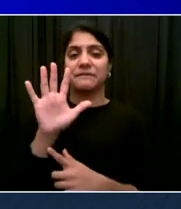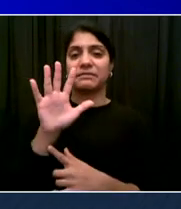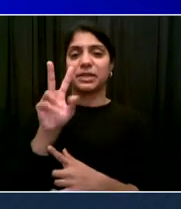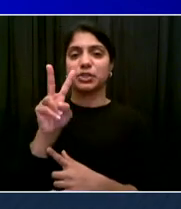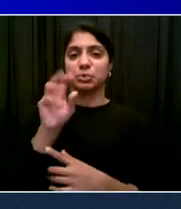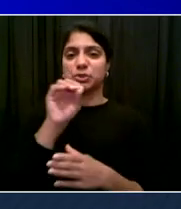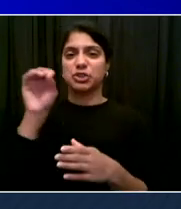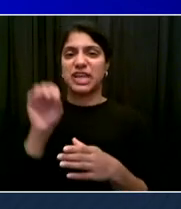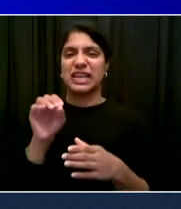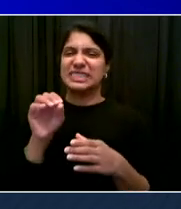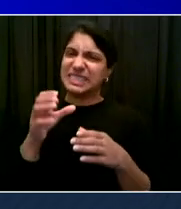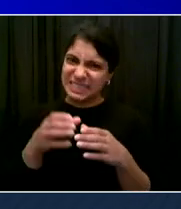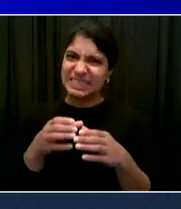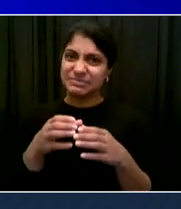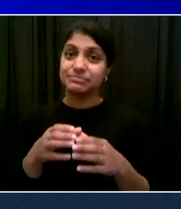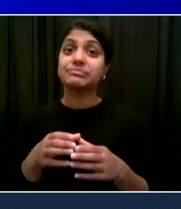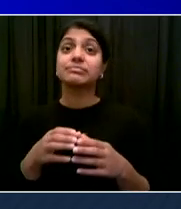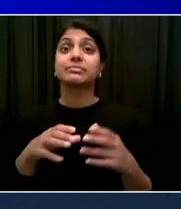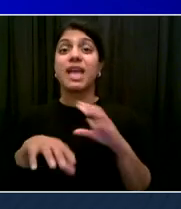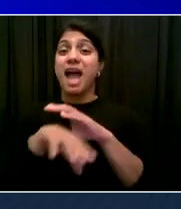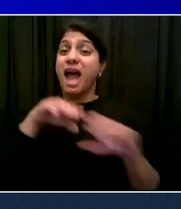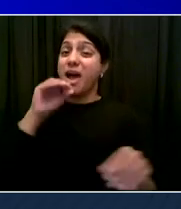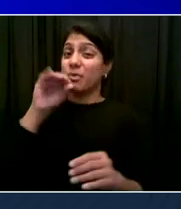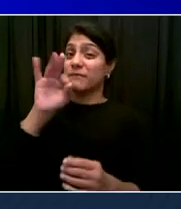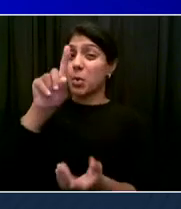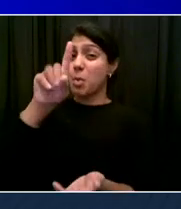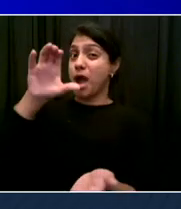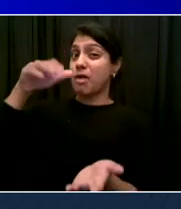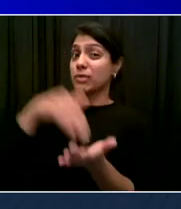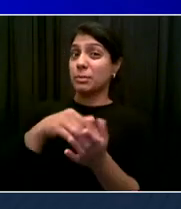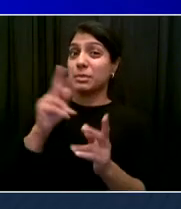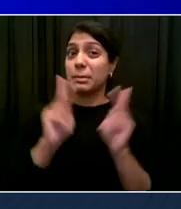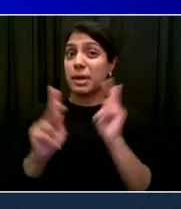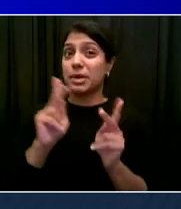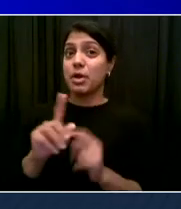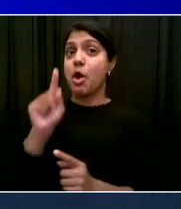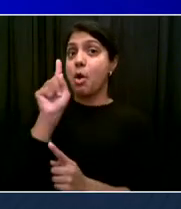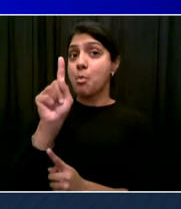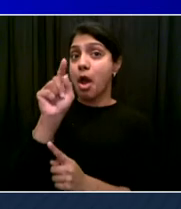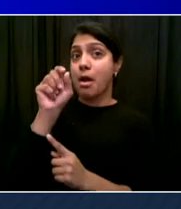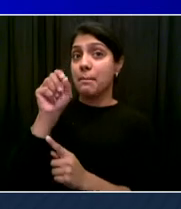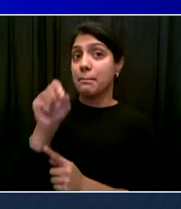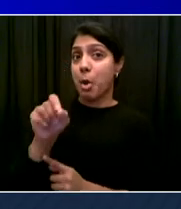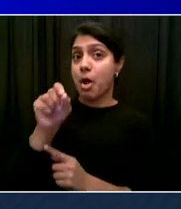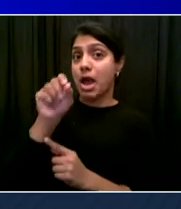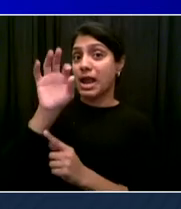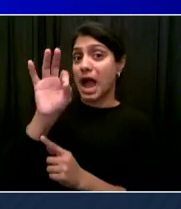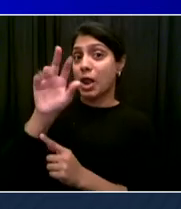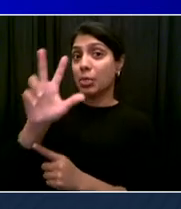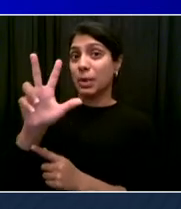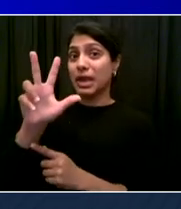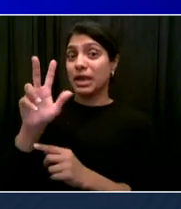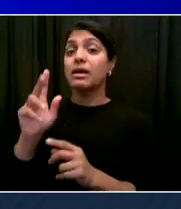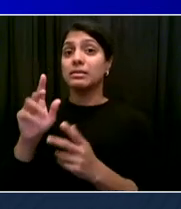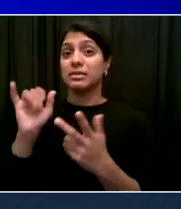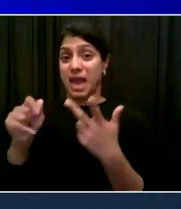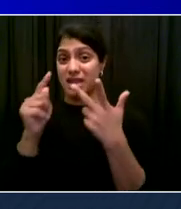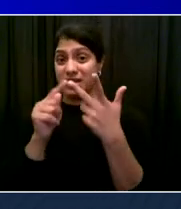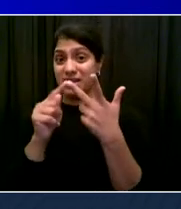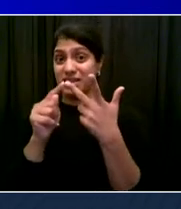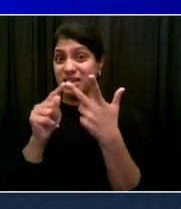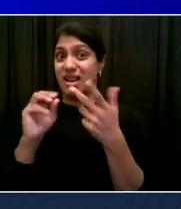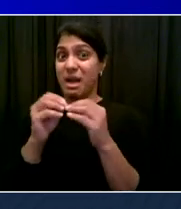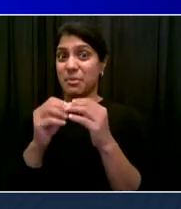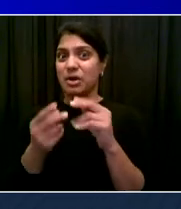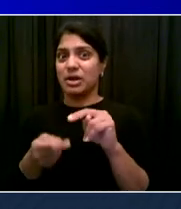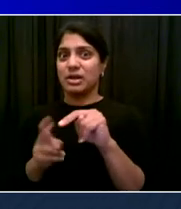New Yorkers is now 1.93. So these numbers have moved a lot. Again, our hospitals are doing very, very well addressing it,